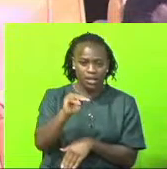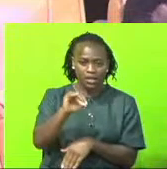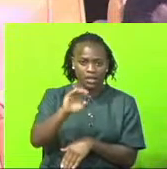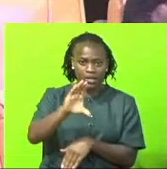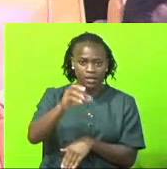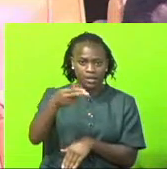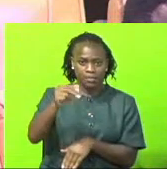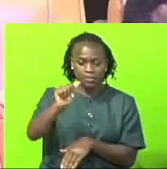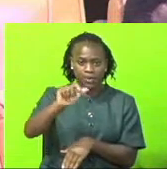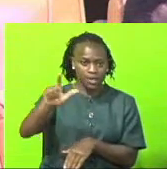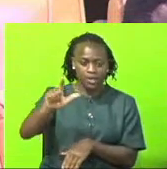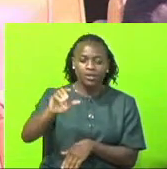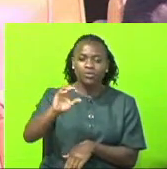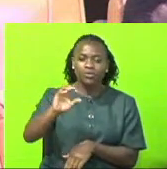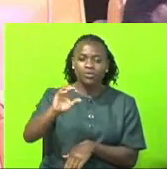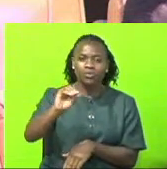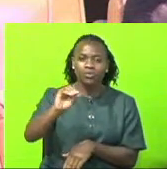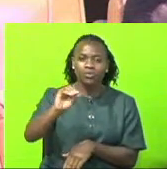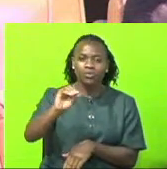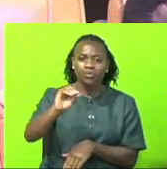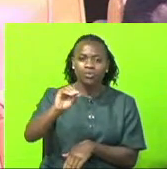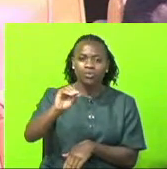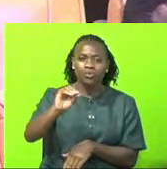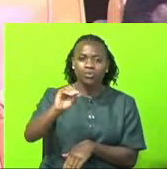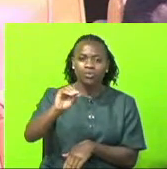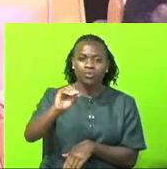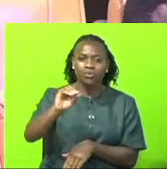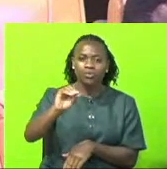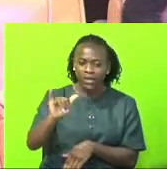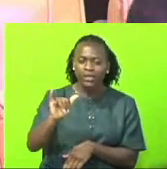as basis to make this argument today?